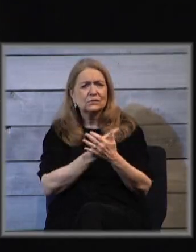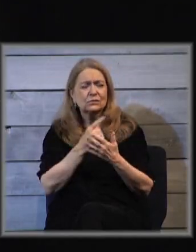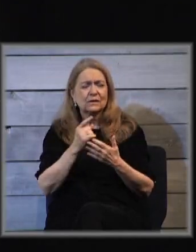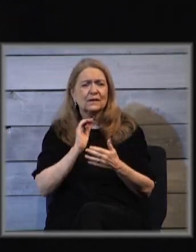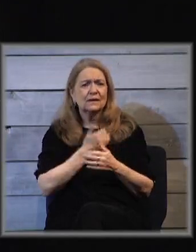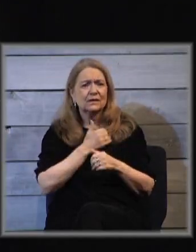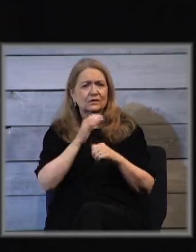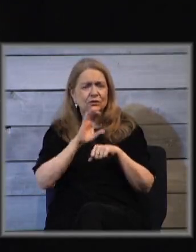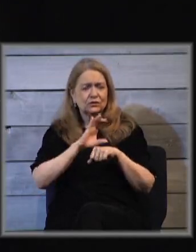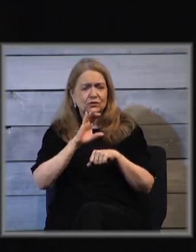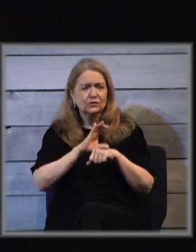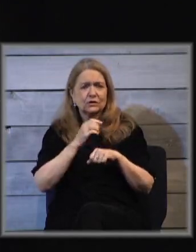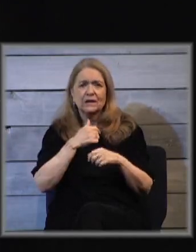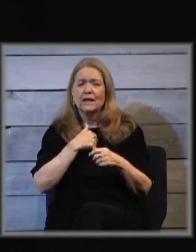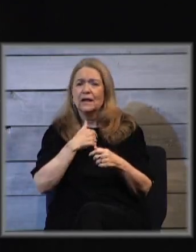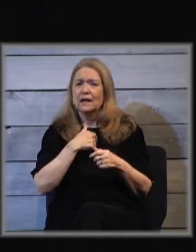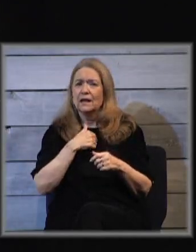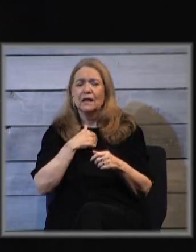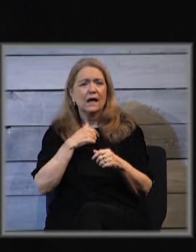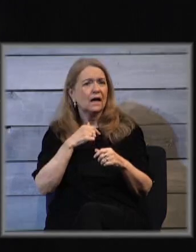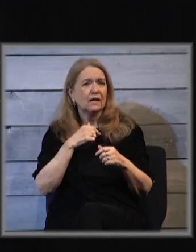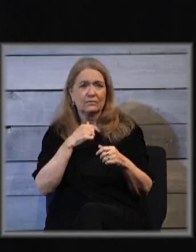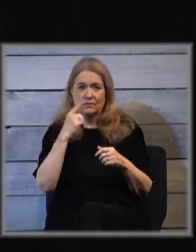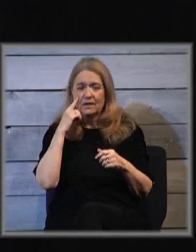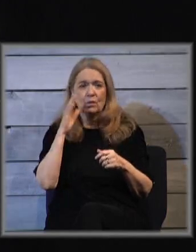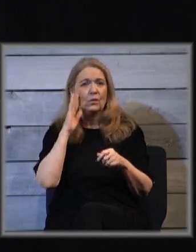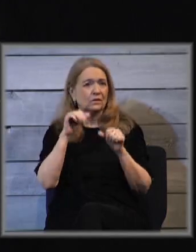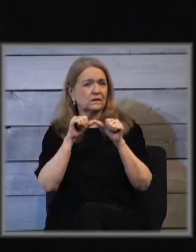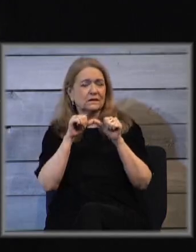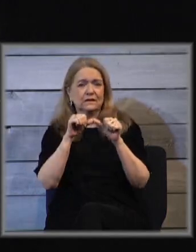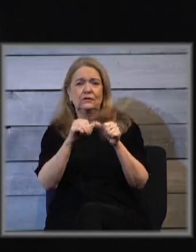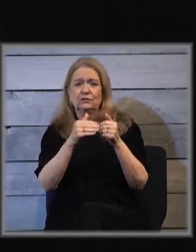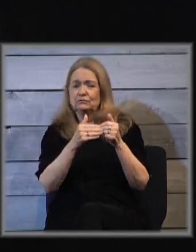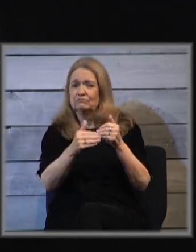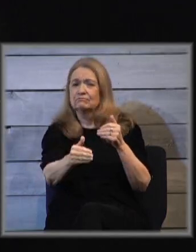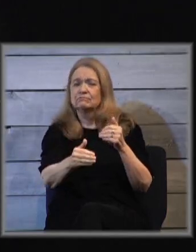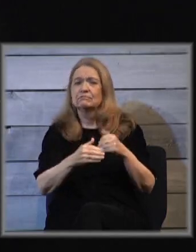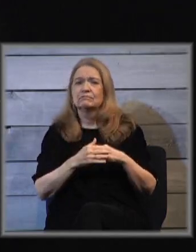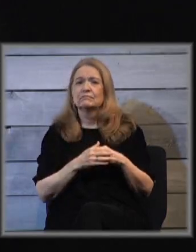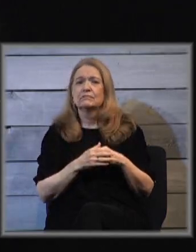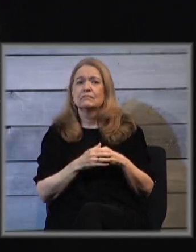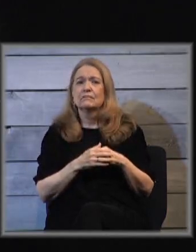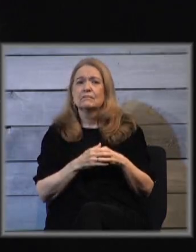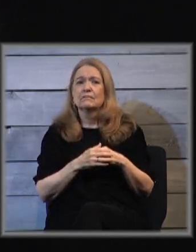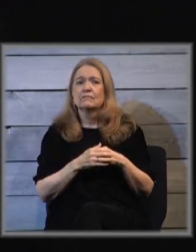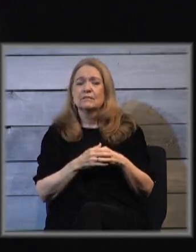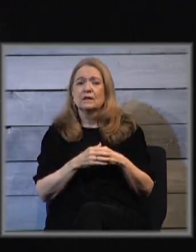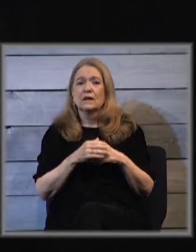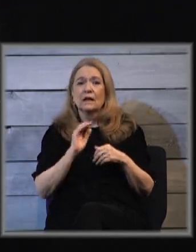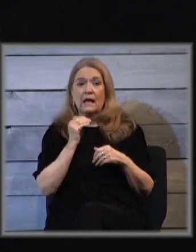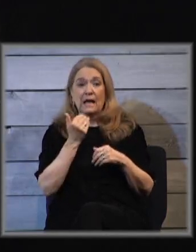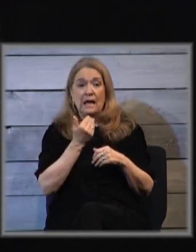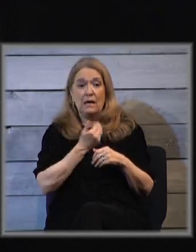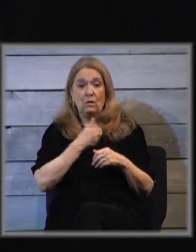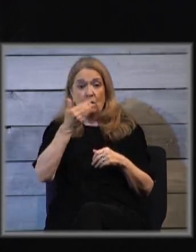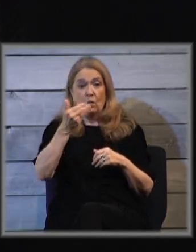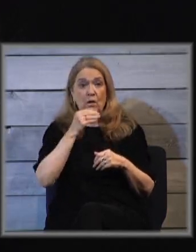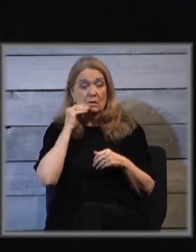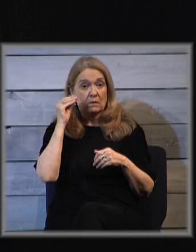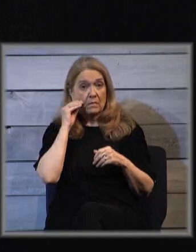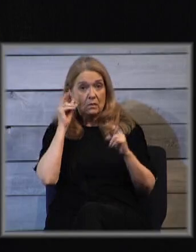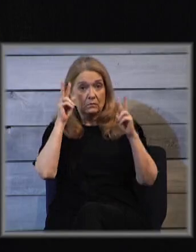of our church, and I trust beyond the life of our church. We're drawing to a close, Welcome